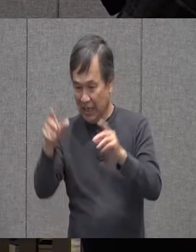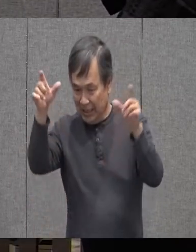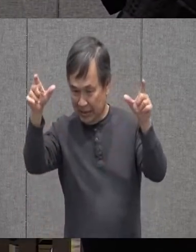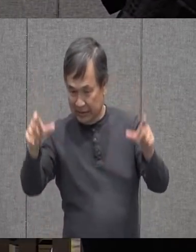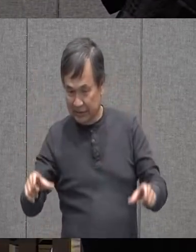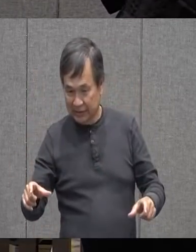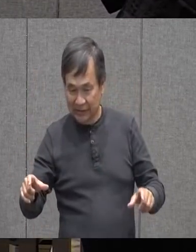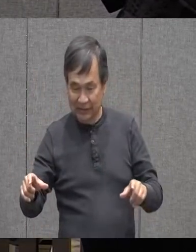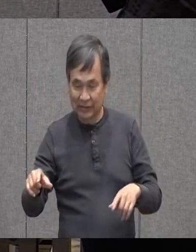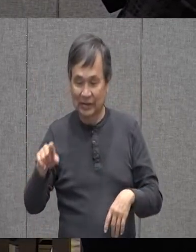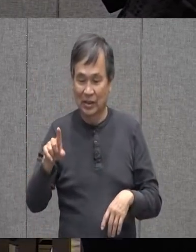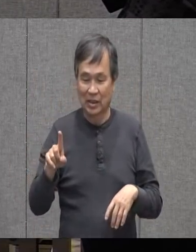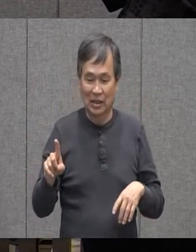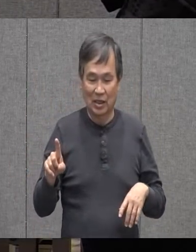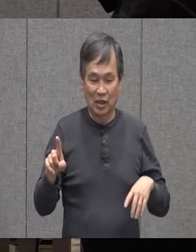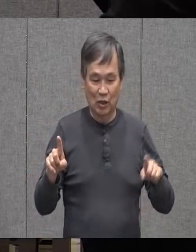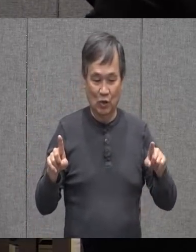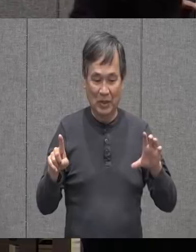exactly, was